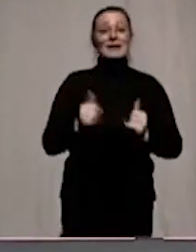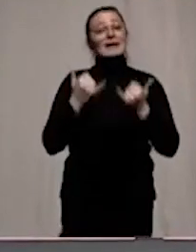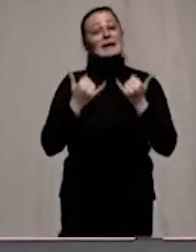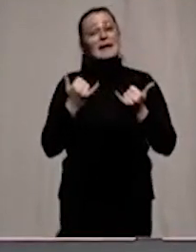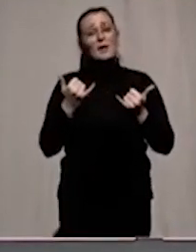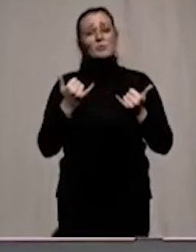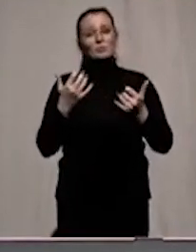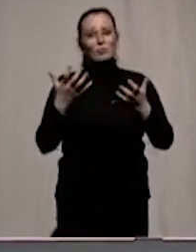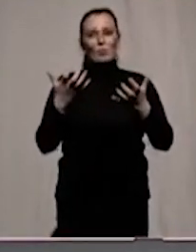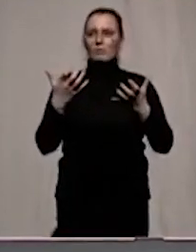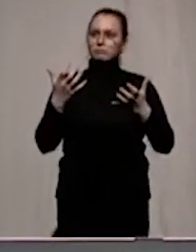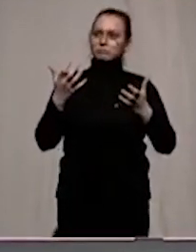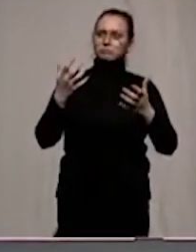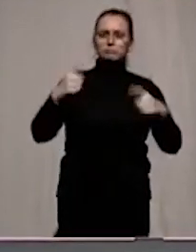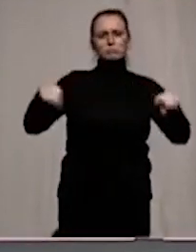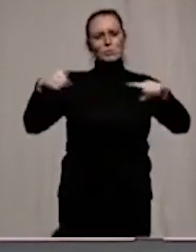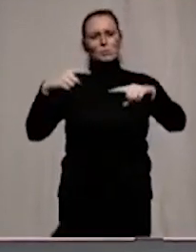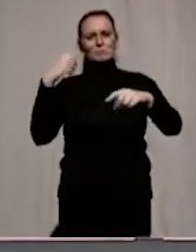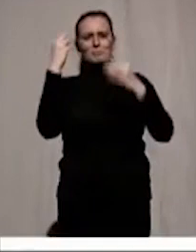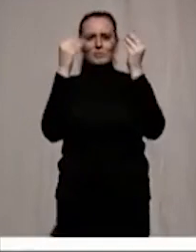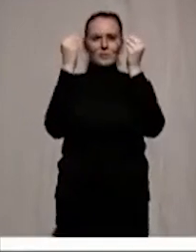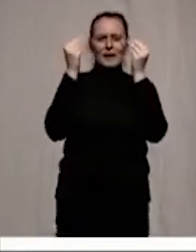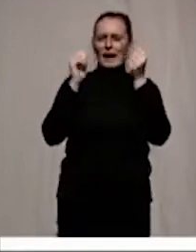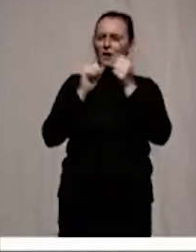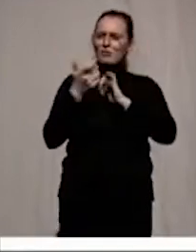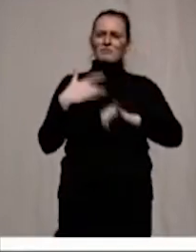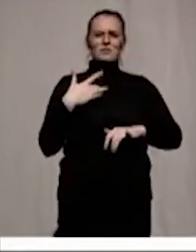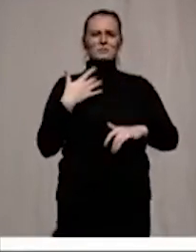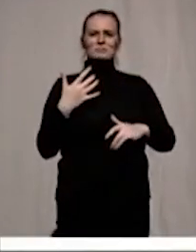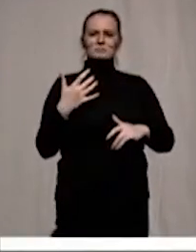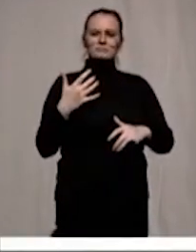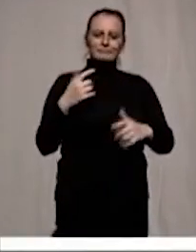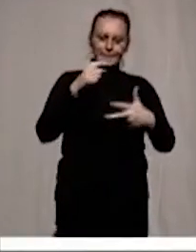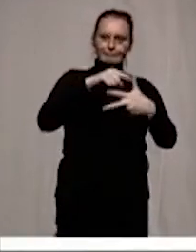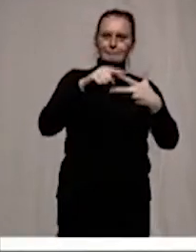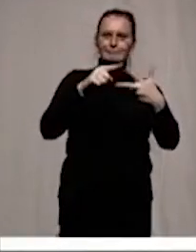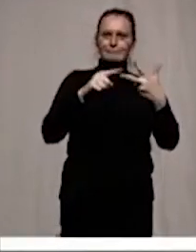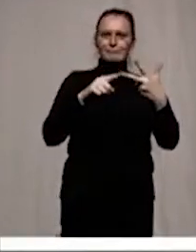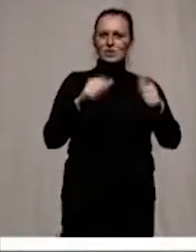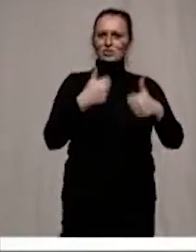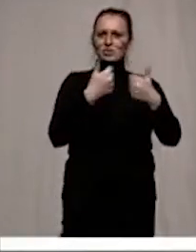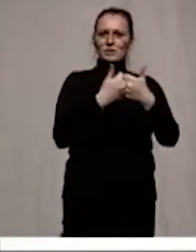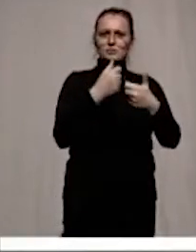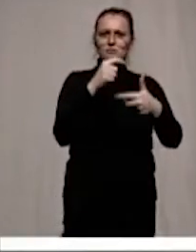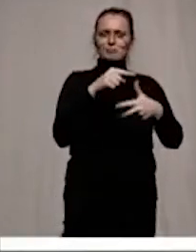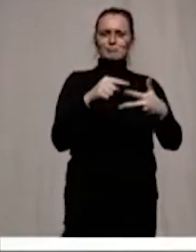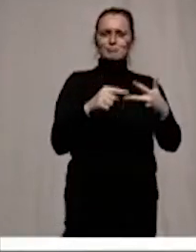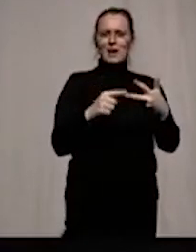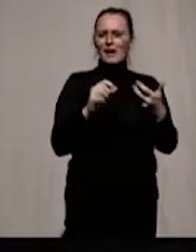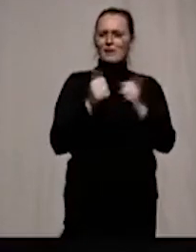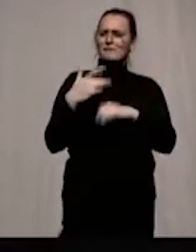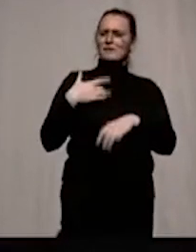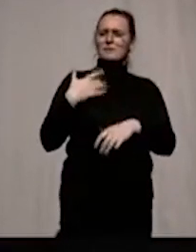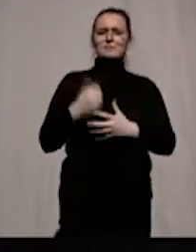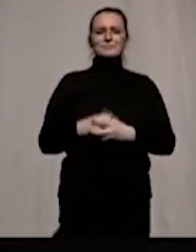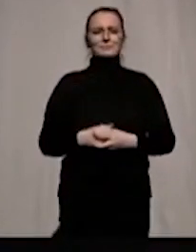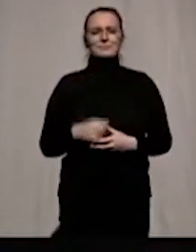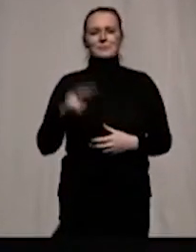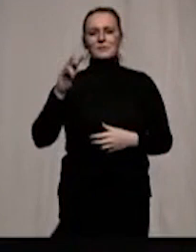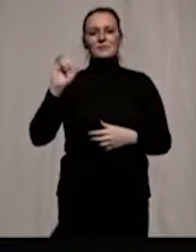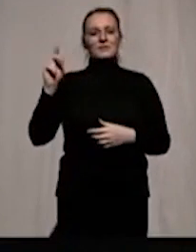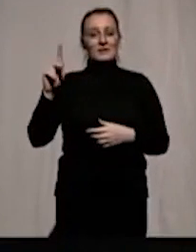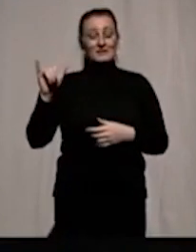guys. How do you feel about the challenges? How do you feel about the prompts? We'll go in our same circle. Well, I learned a lot. I mean, I